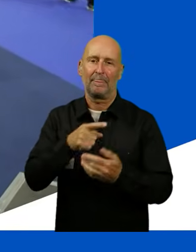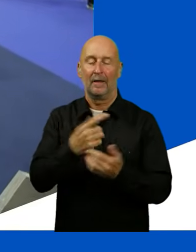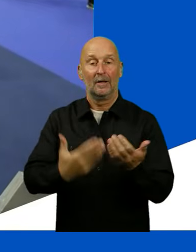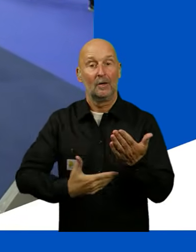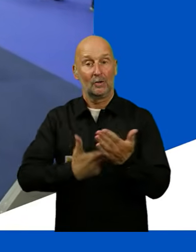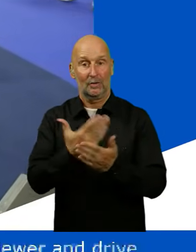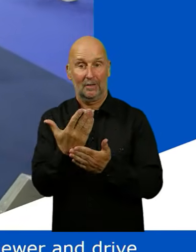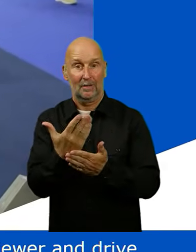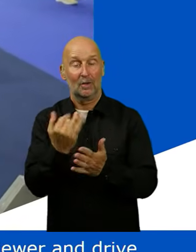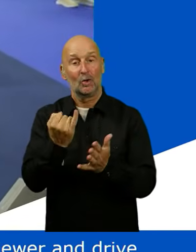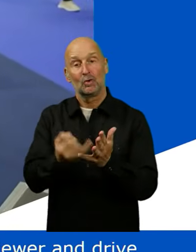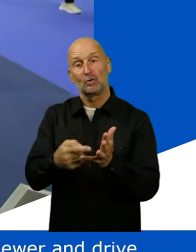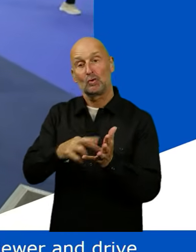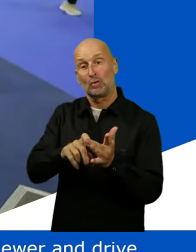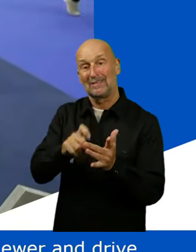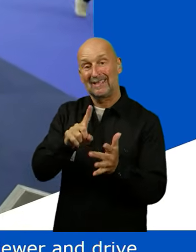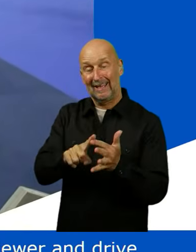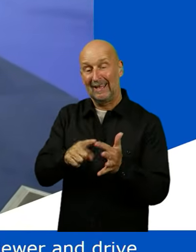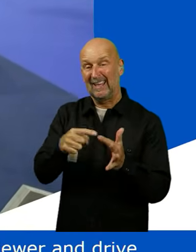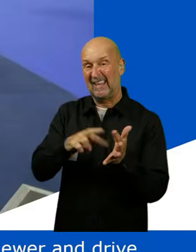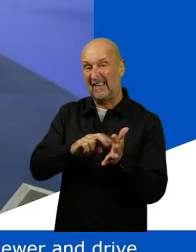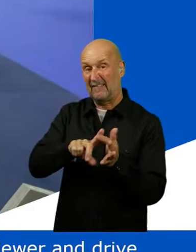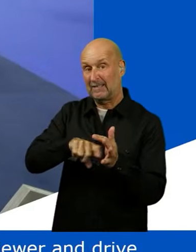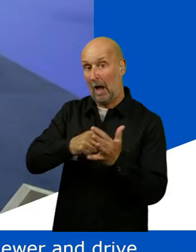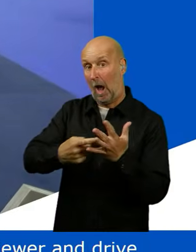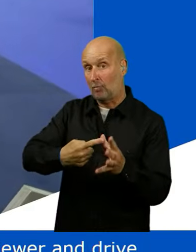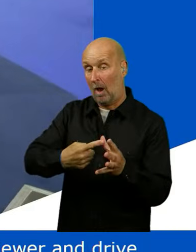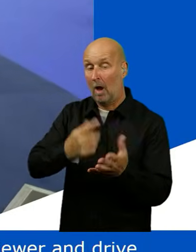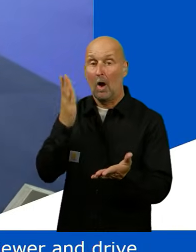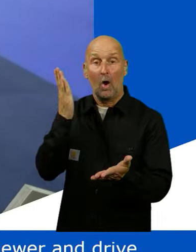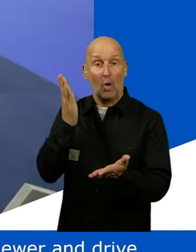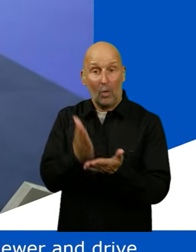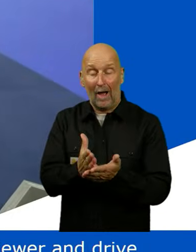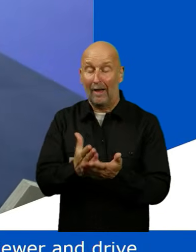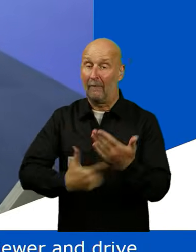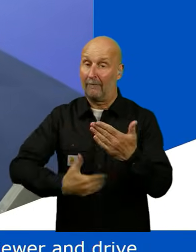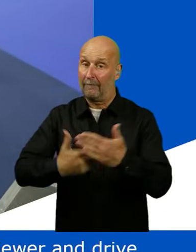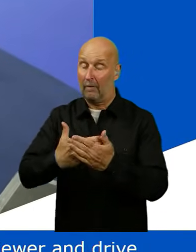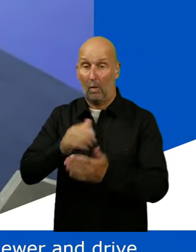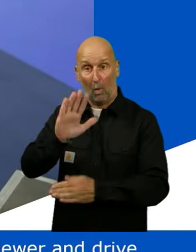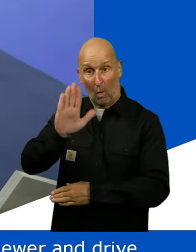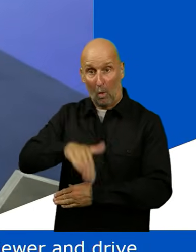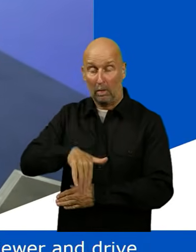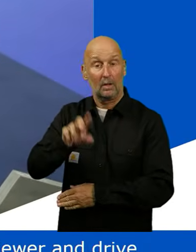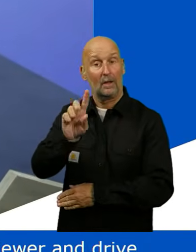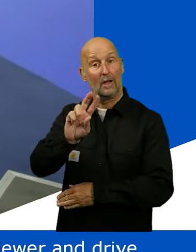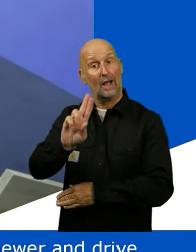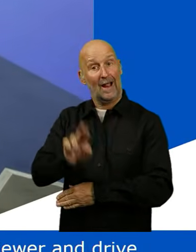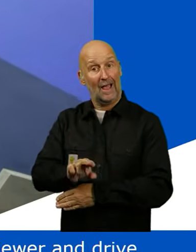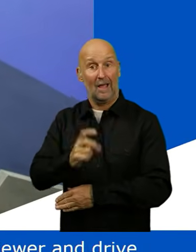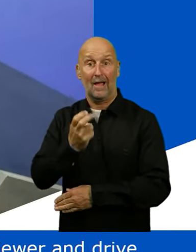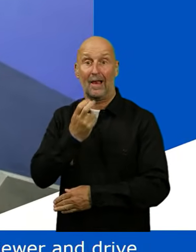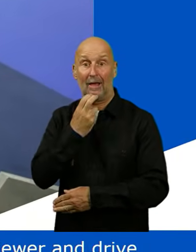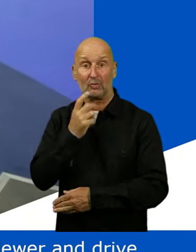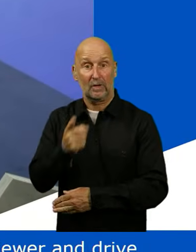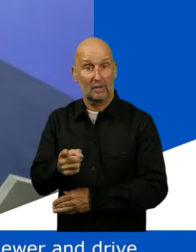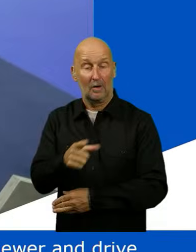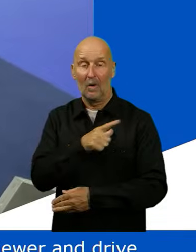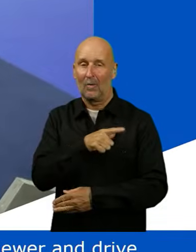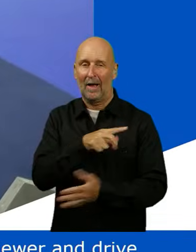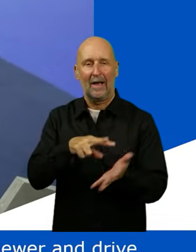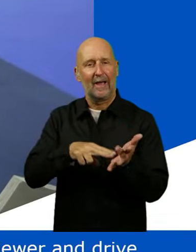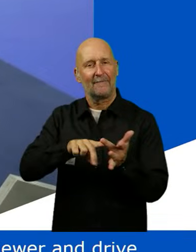new Suzuki e-Vitara. This is the very first all-electric version of the famous Suzuki Vitara. It's a model that many